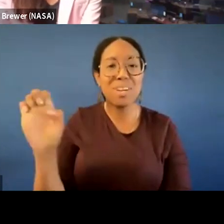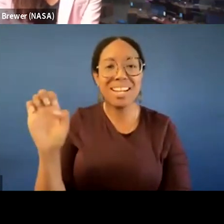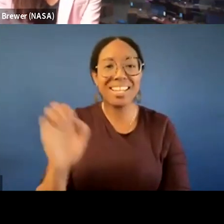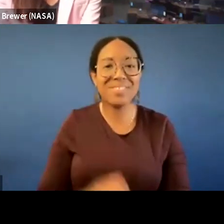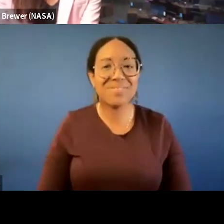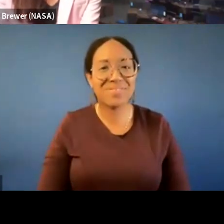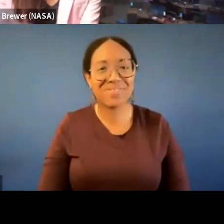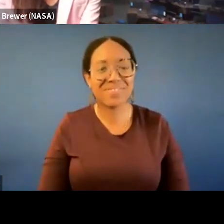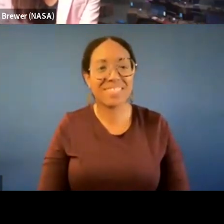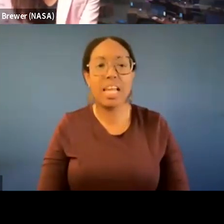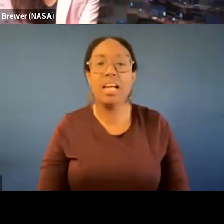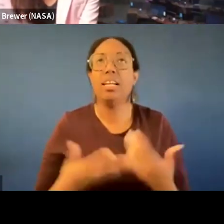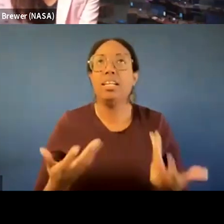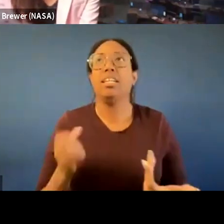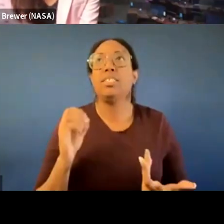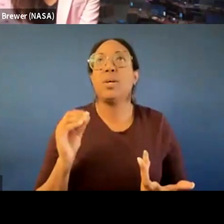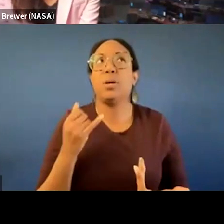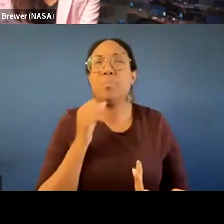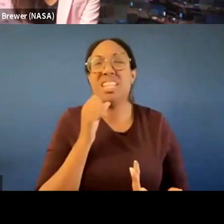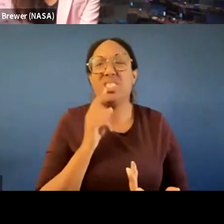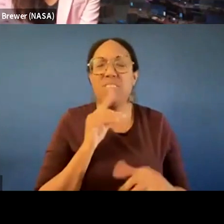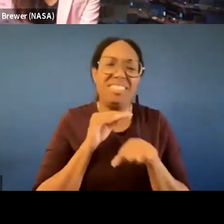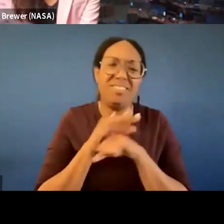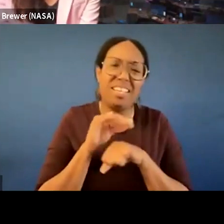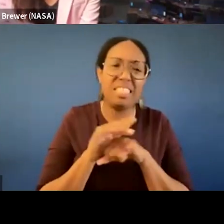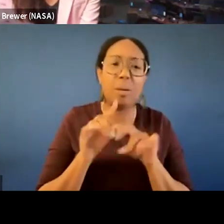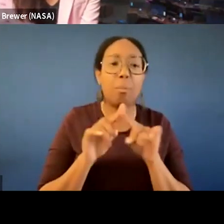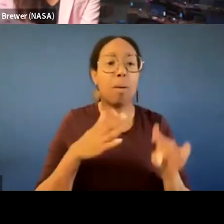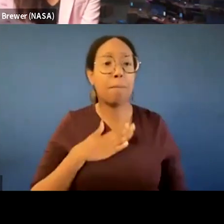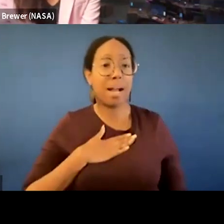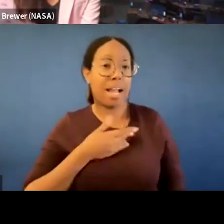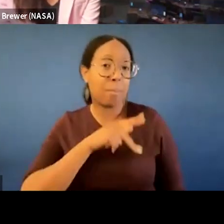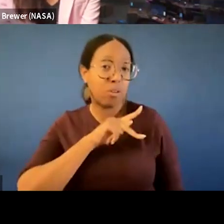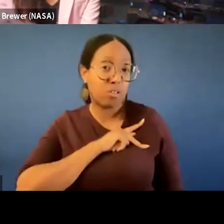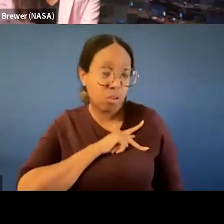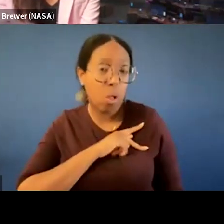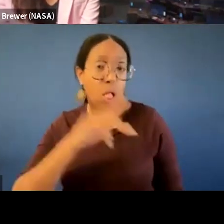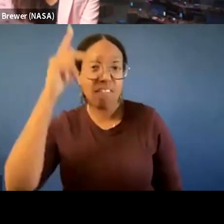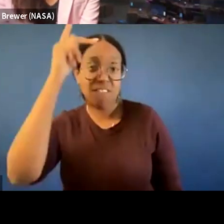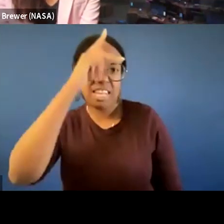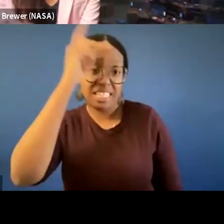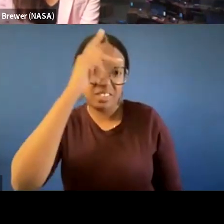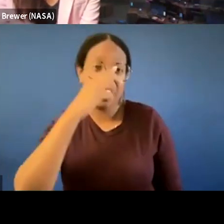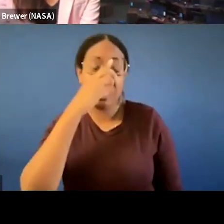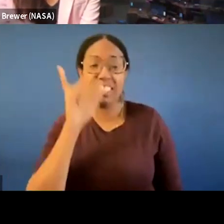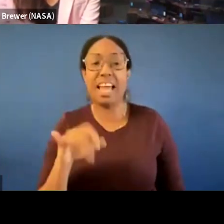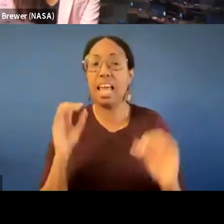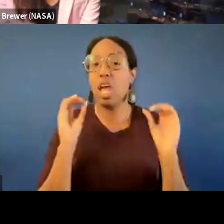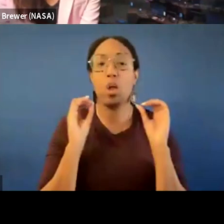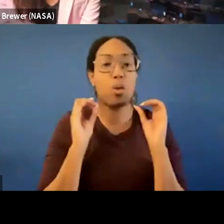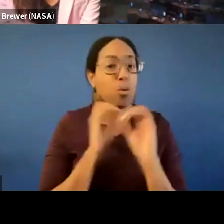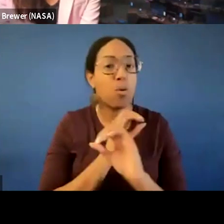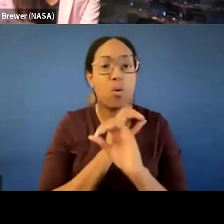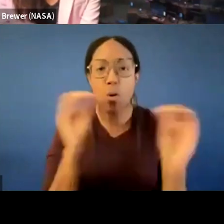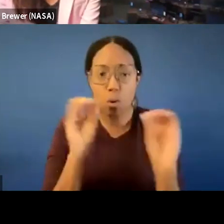So I don't know if it's necessarily advice, but my personal philosophy, the words that I live by every single day, is that nobody accomplishes